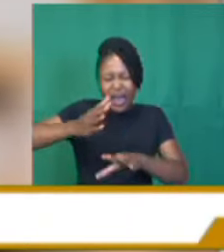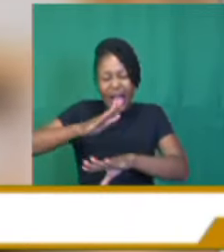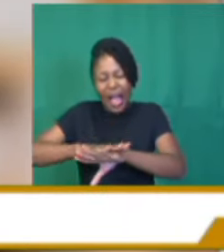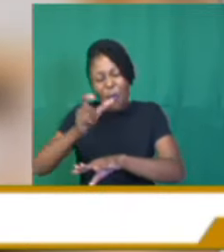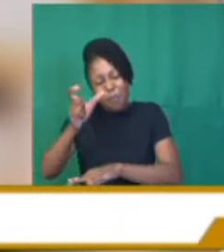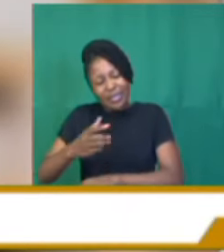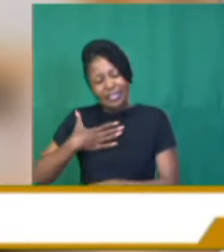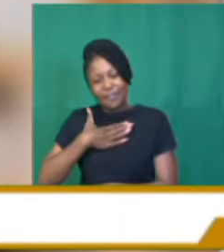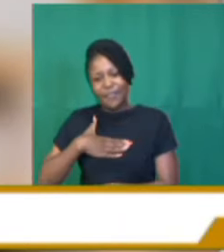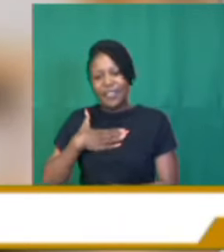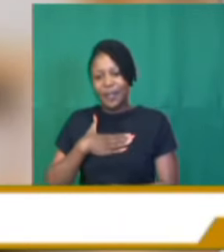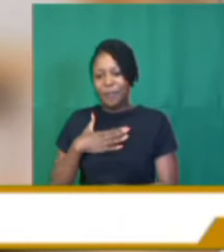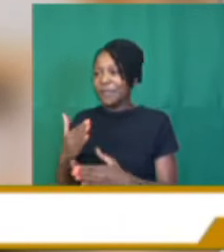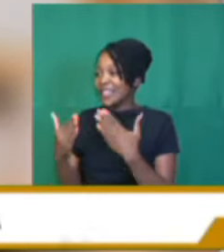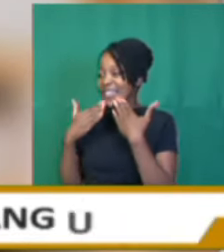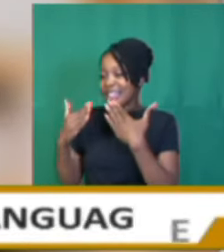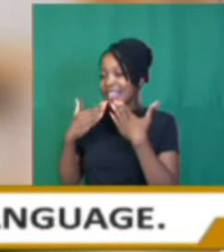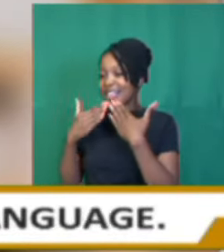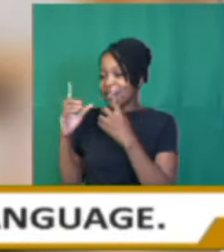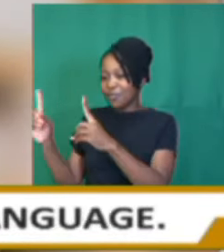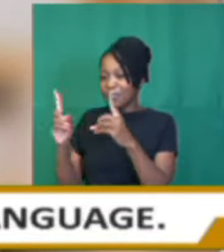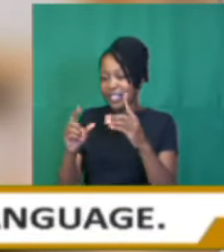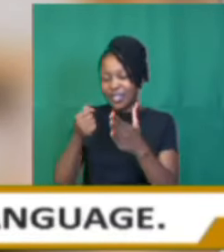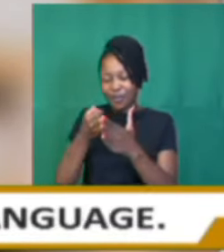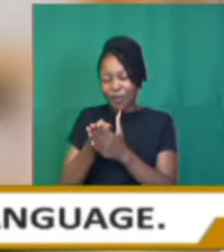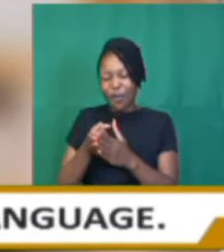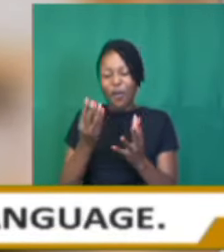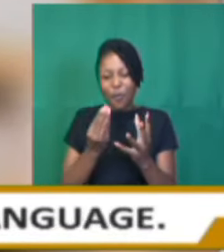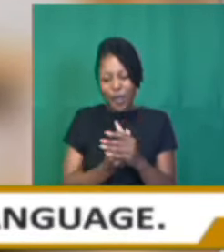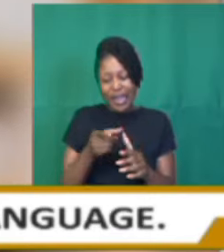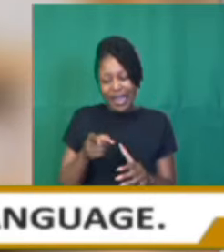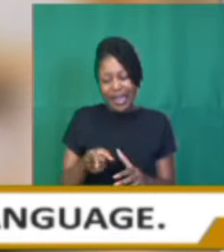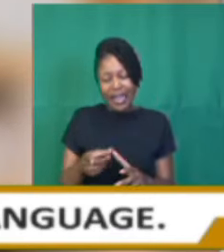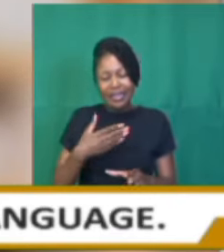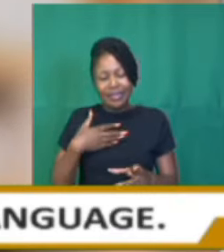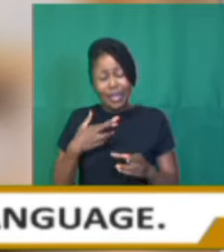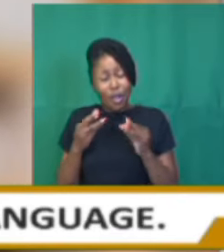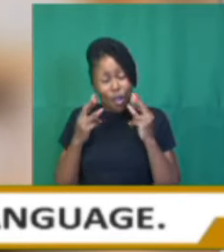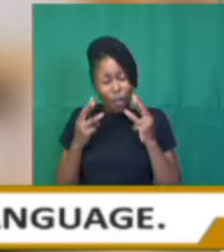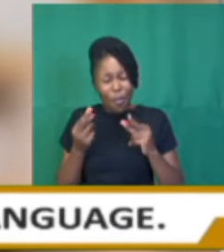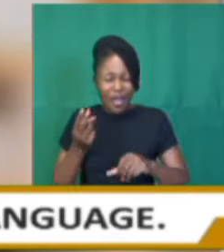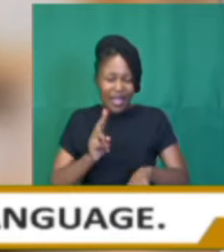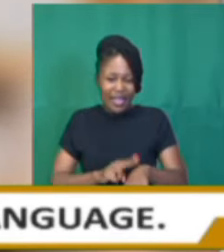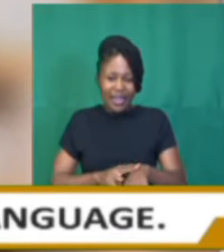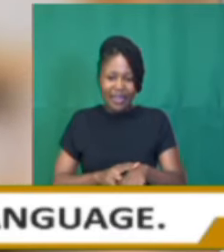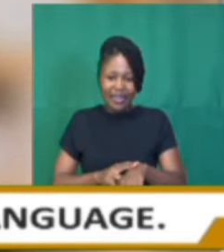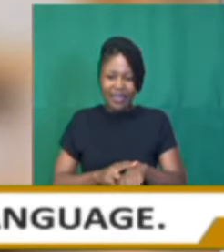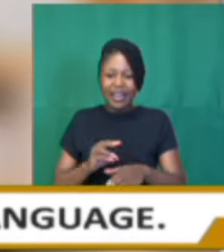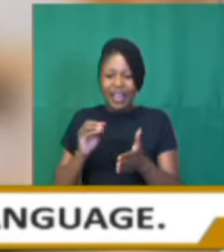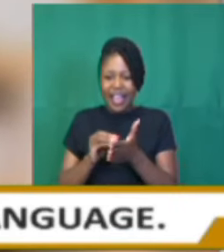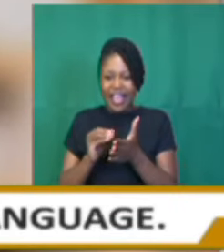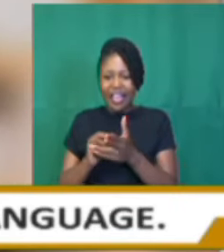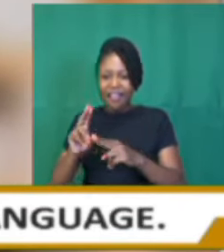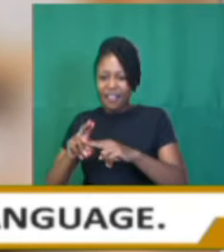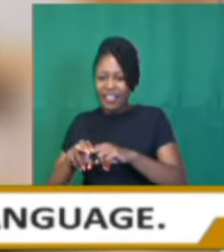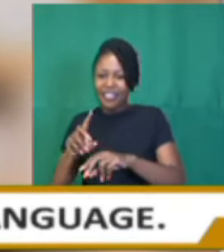Miss P. Dlamini, for being with us, and we hope to have you again next time. Nogwazi, my colleague, the